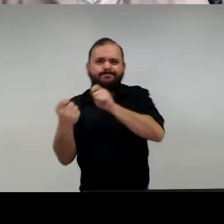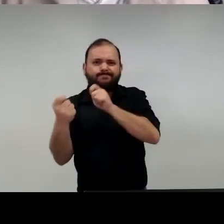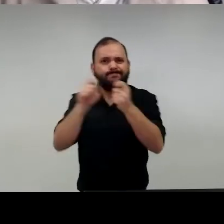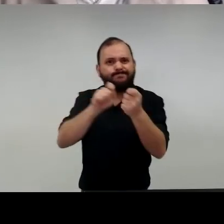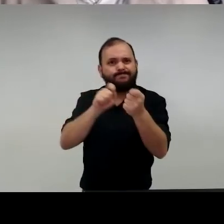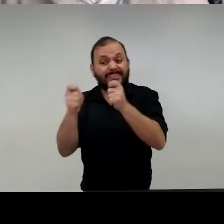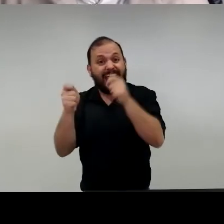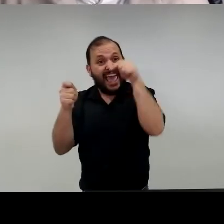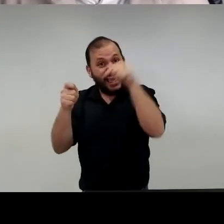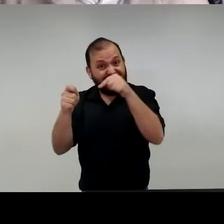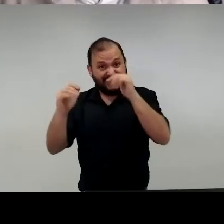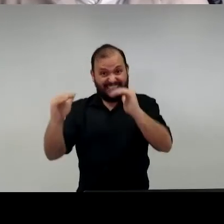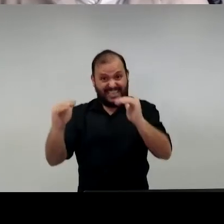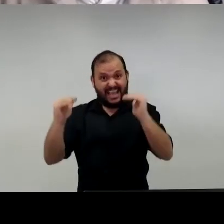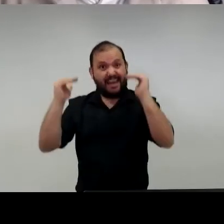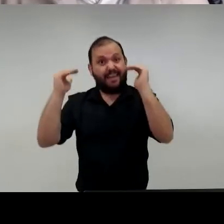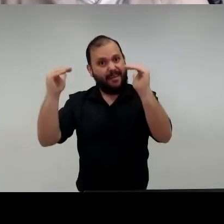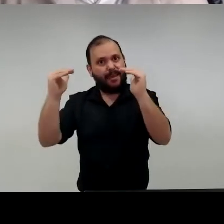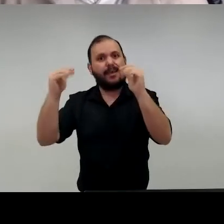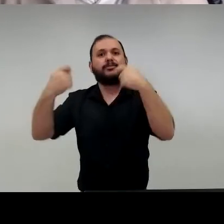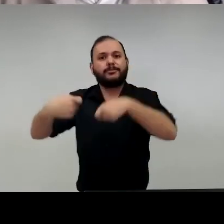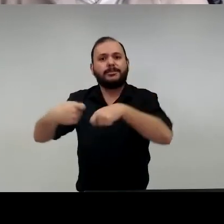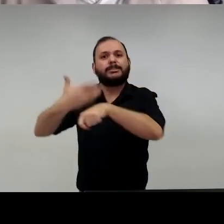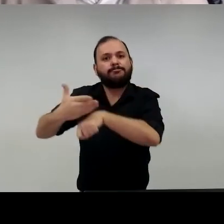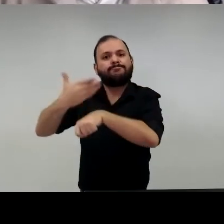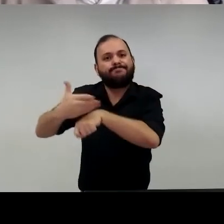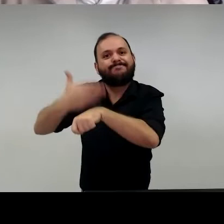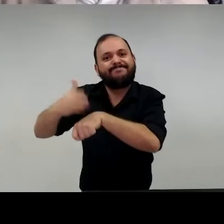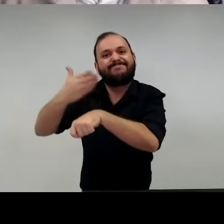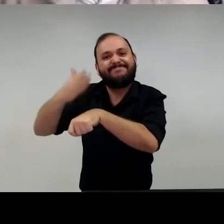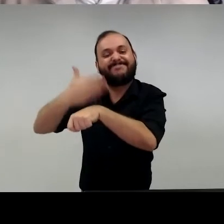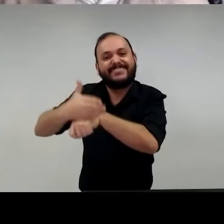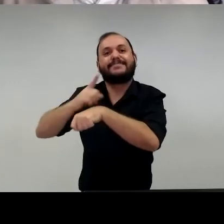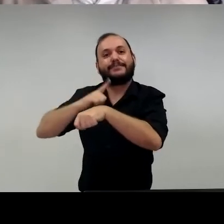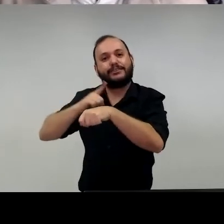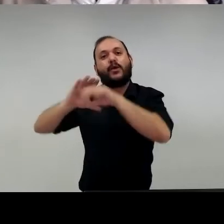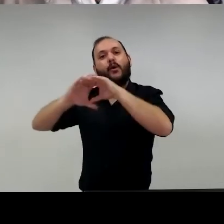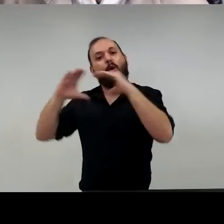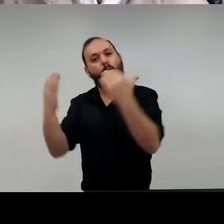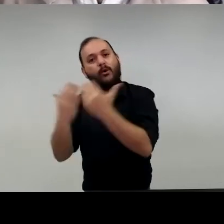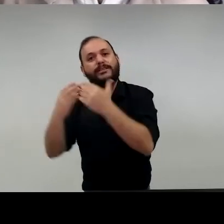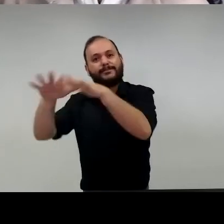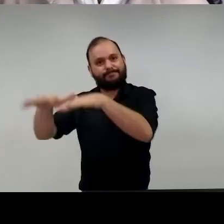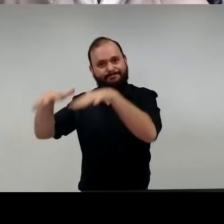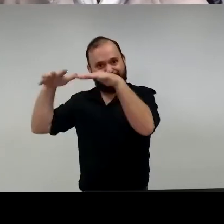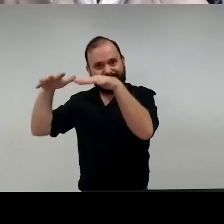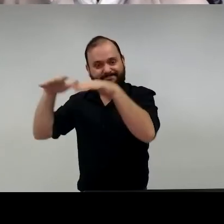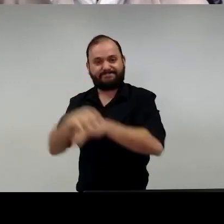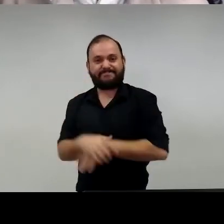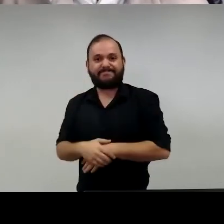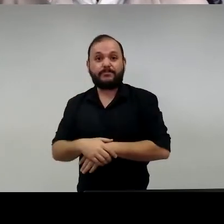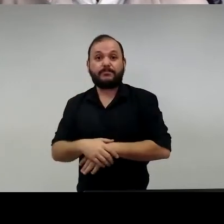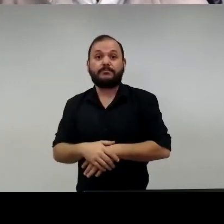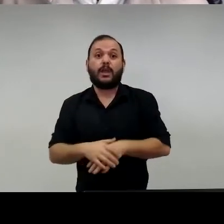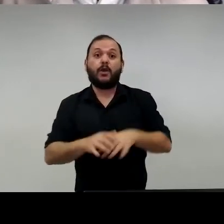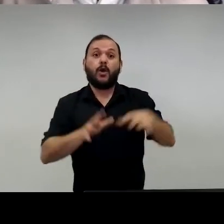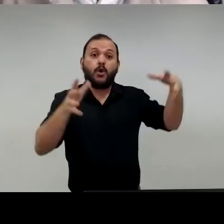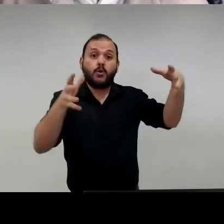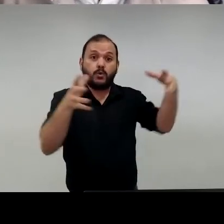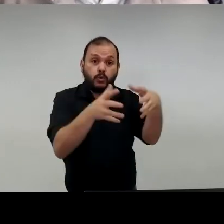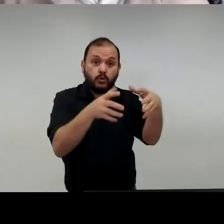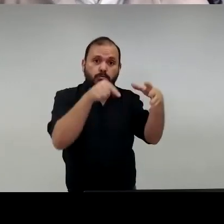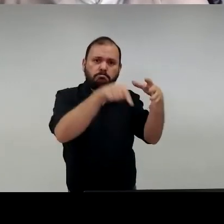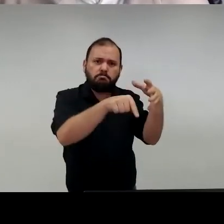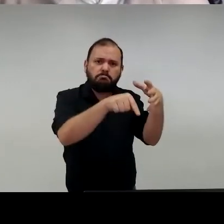but high-level training, basically seminars, courses, and things like that. In sign language interpreting, most of the work,